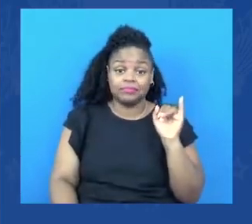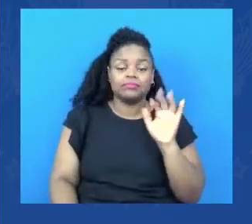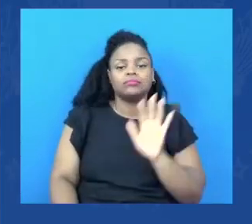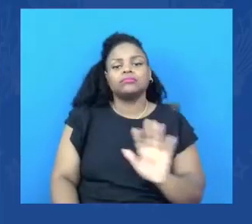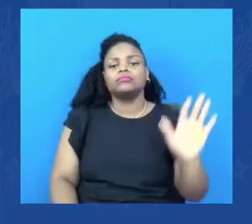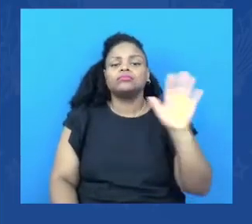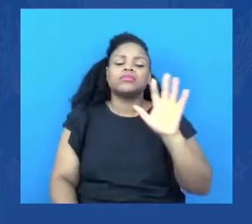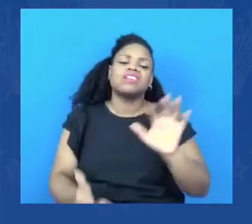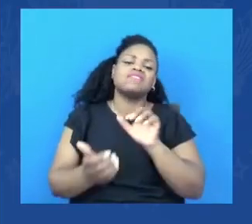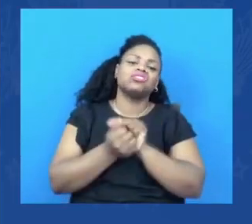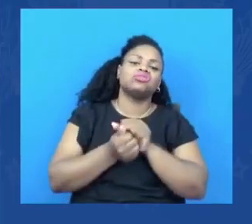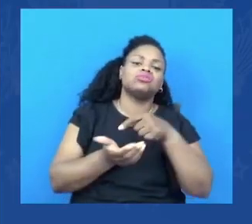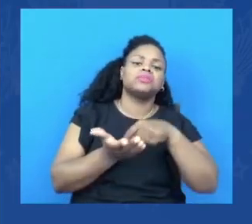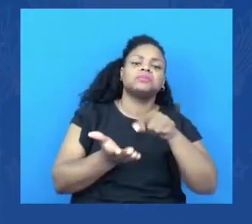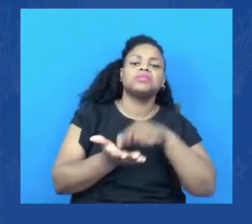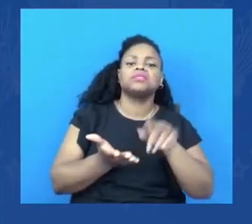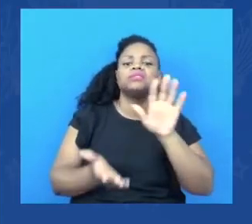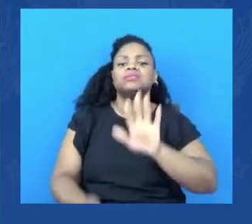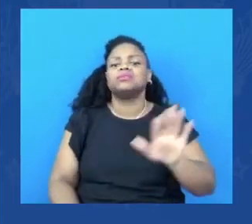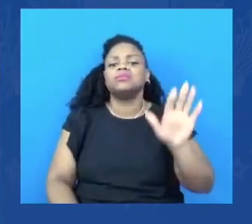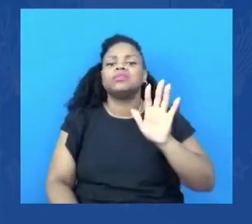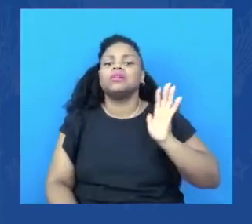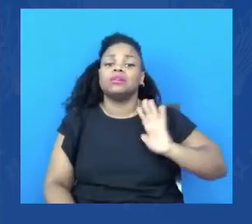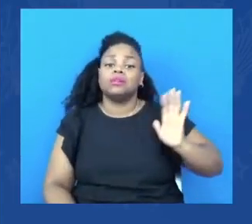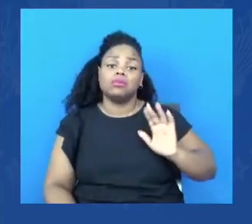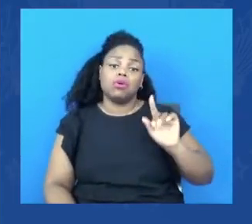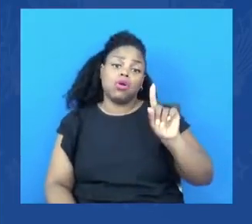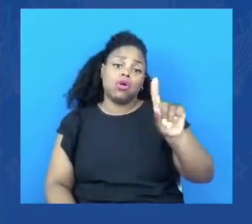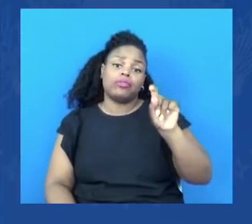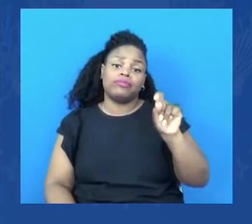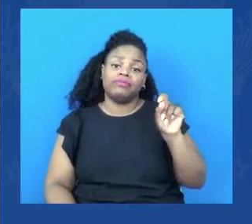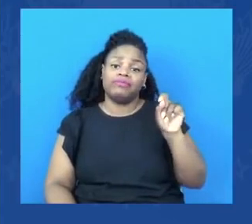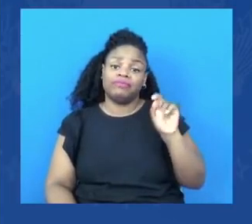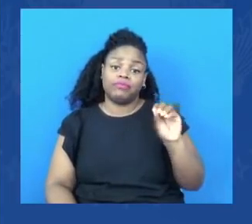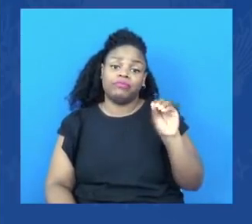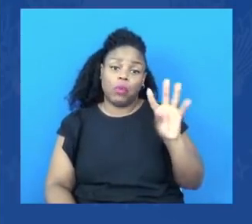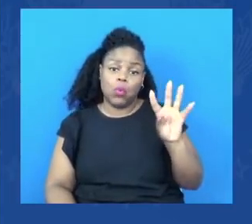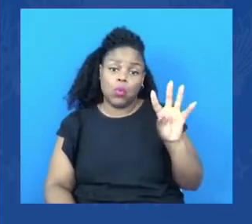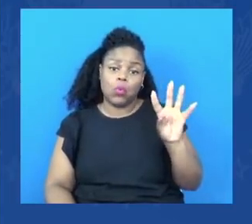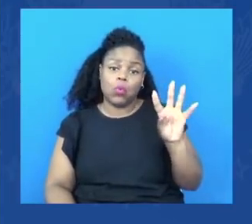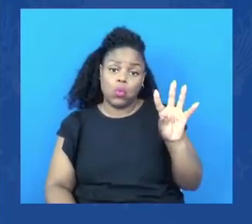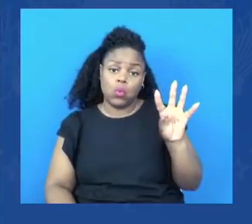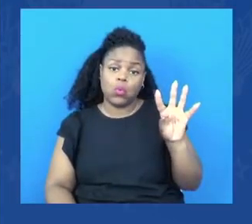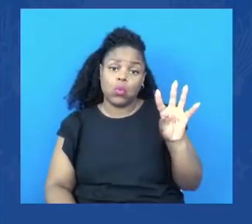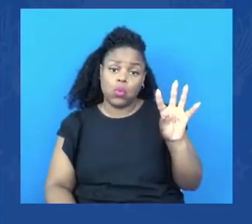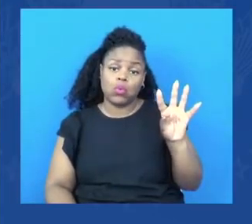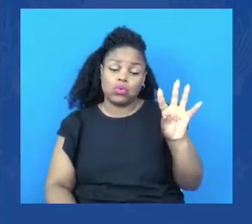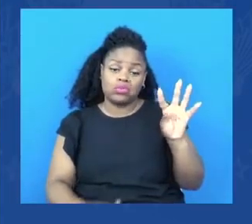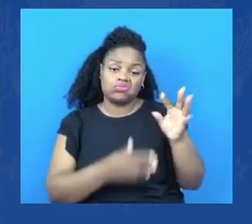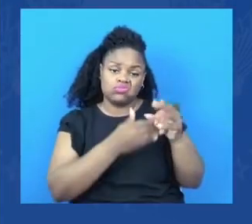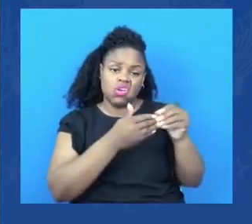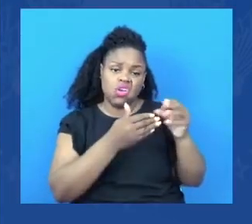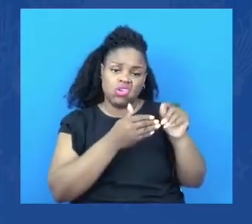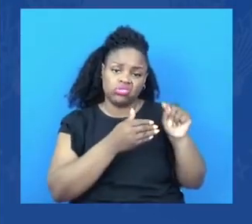from $104 a month to $62 a month.